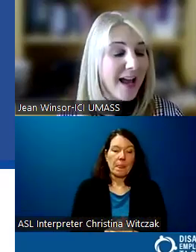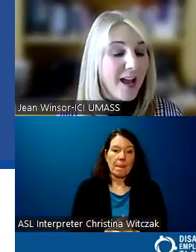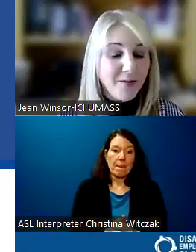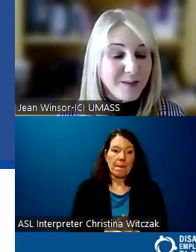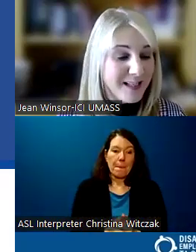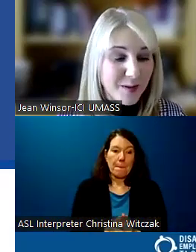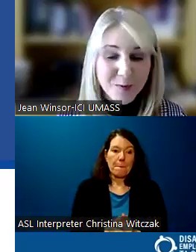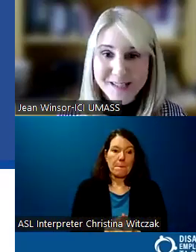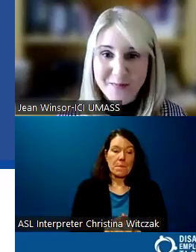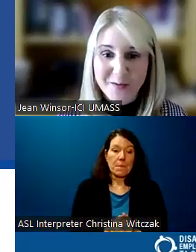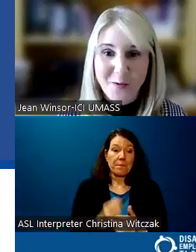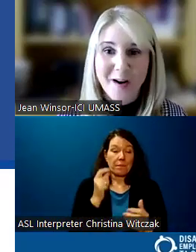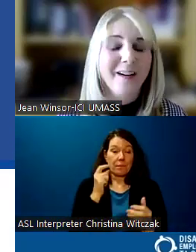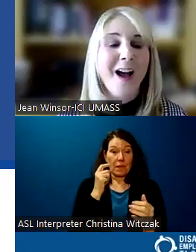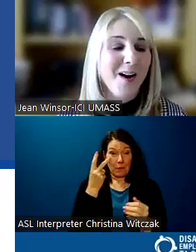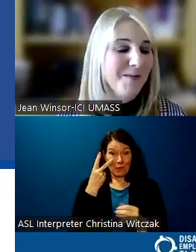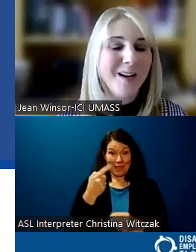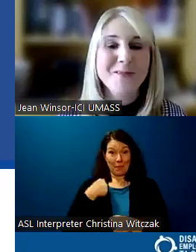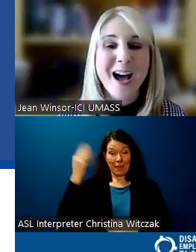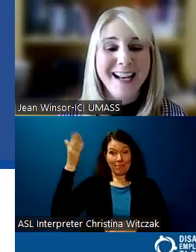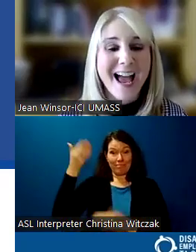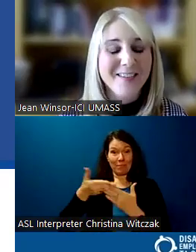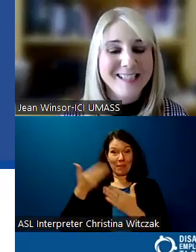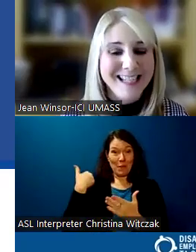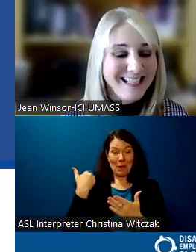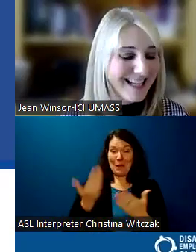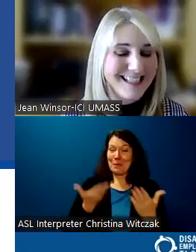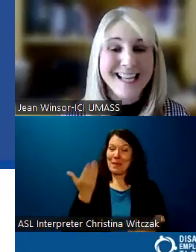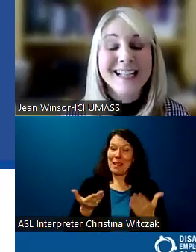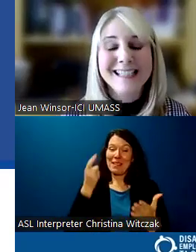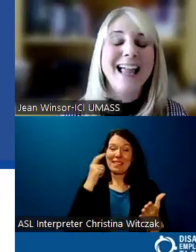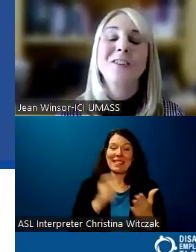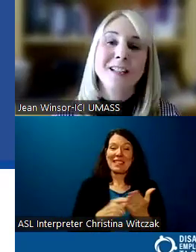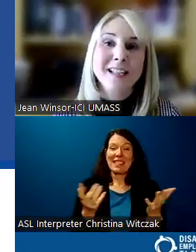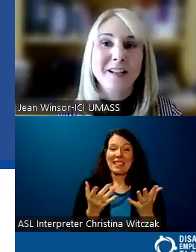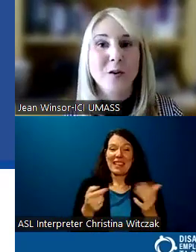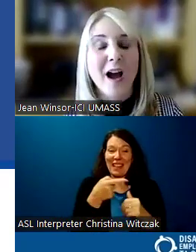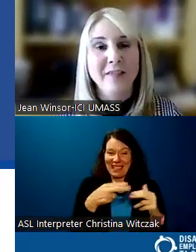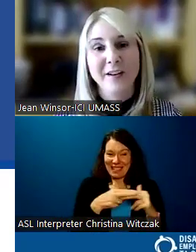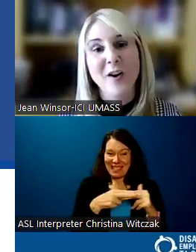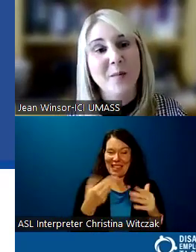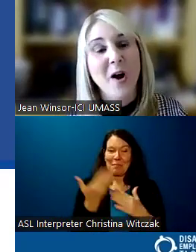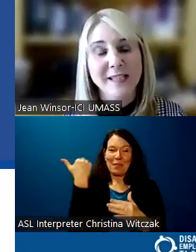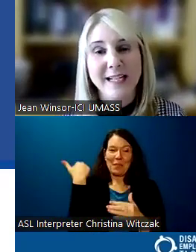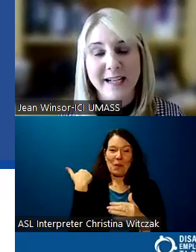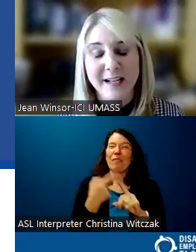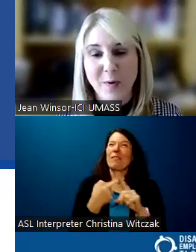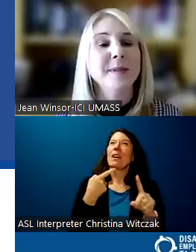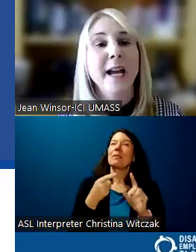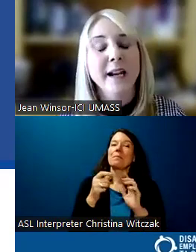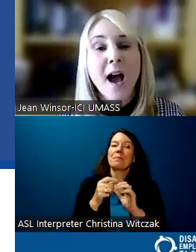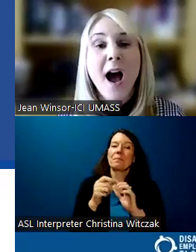So if you've seen me present before, you might have seen this slide or this infographic from our state